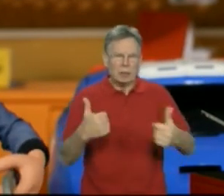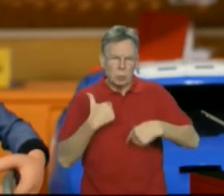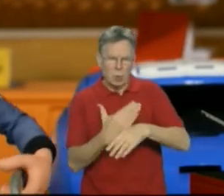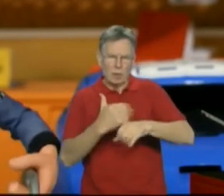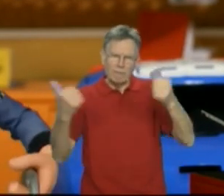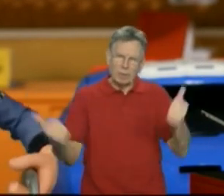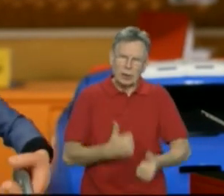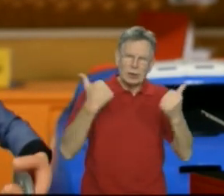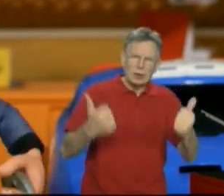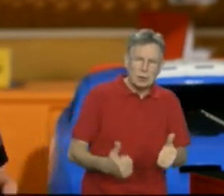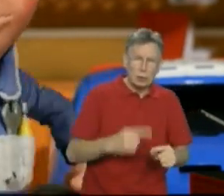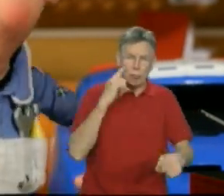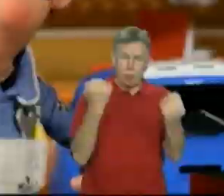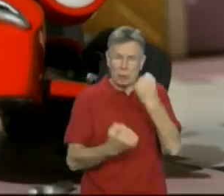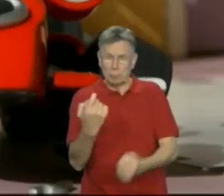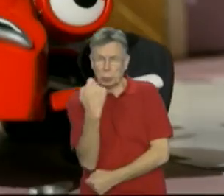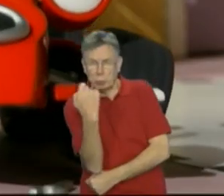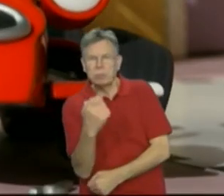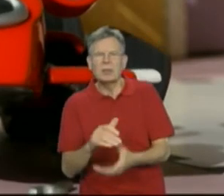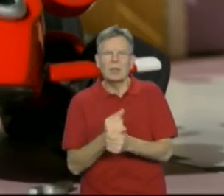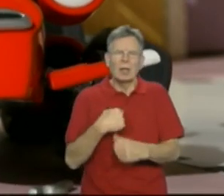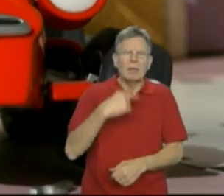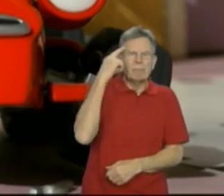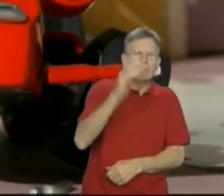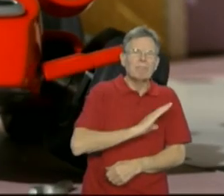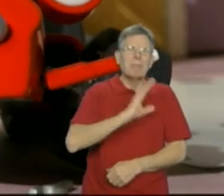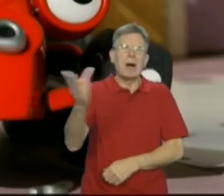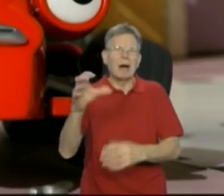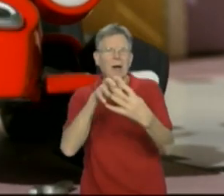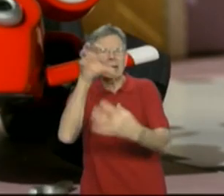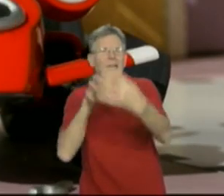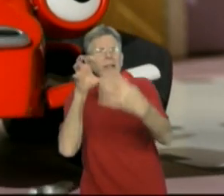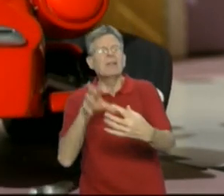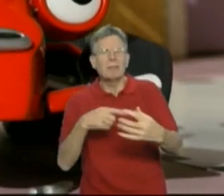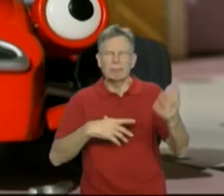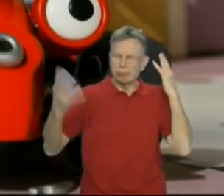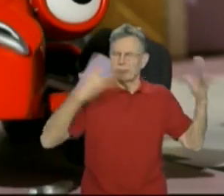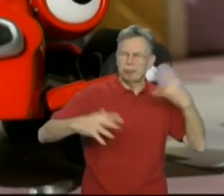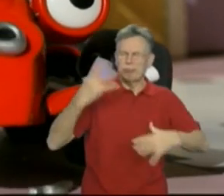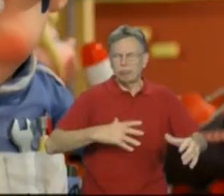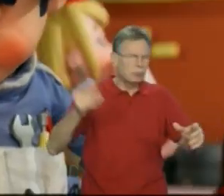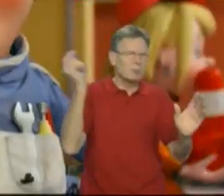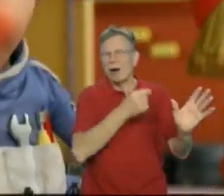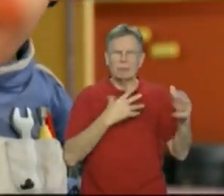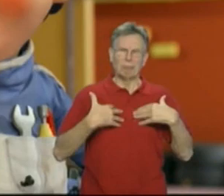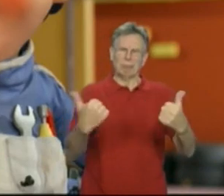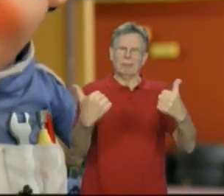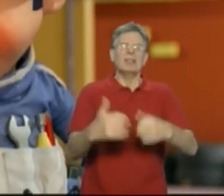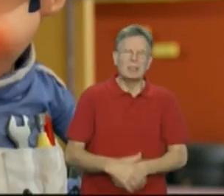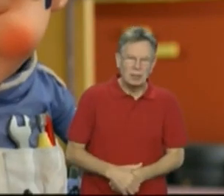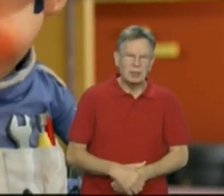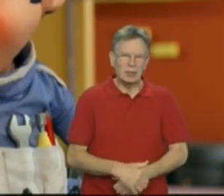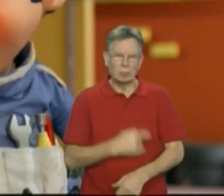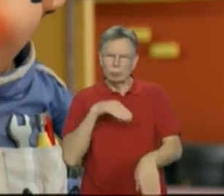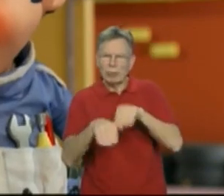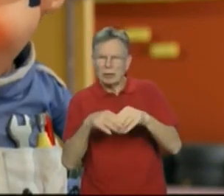to Rusty and smarten myself up a bit. Big Chris, I think I need a few practice laps to get ready for the race. I'm not having any of you